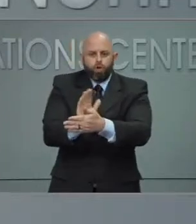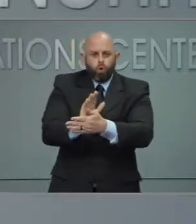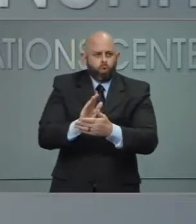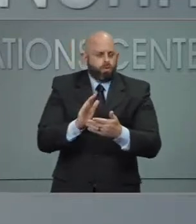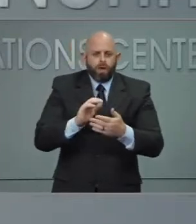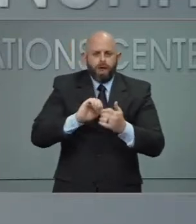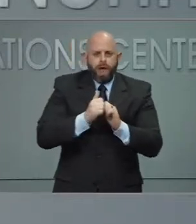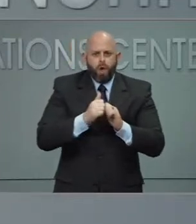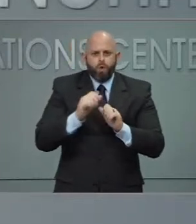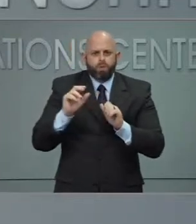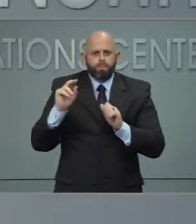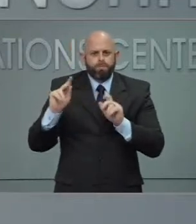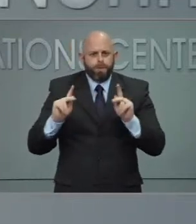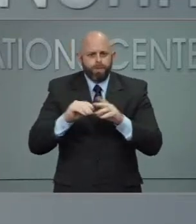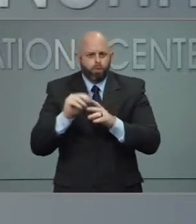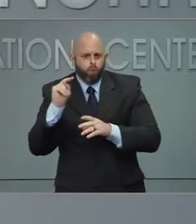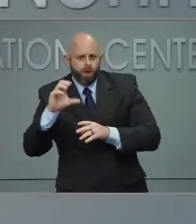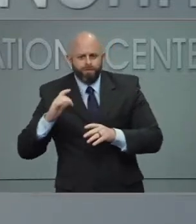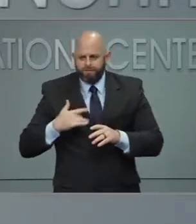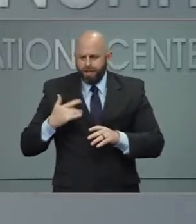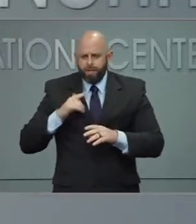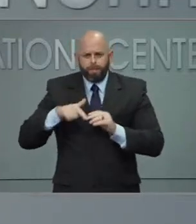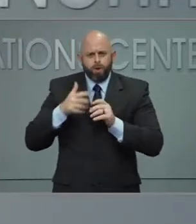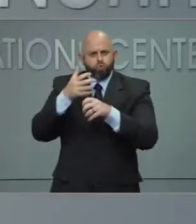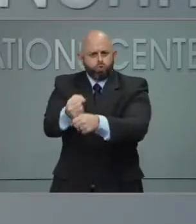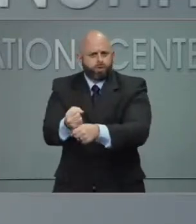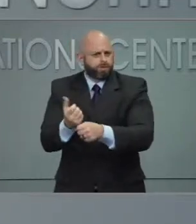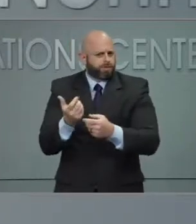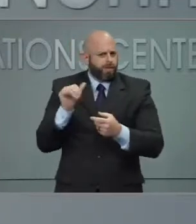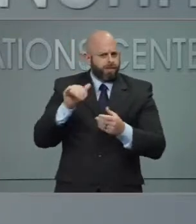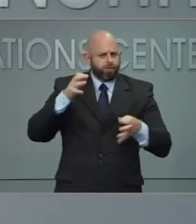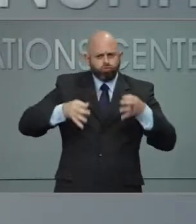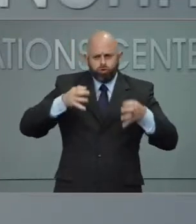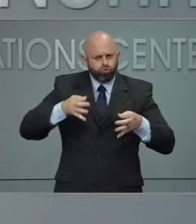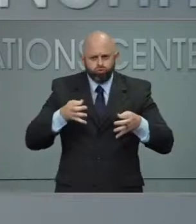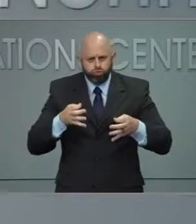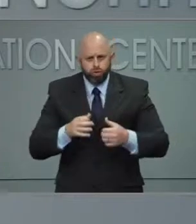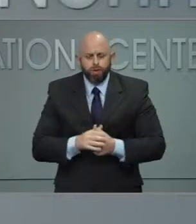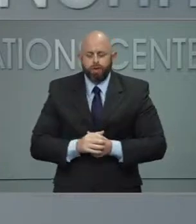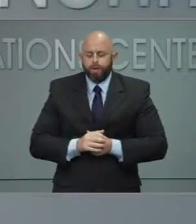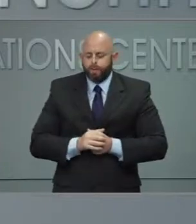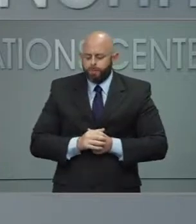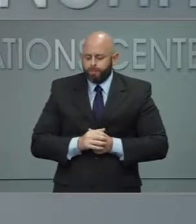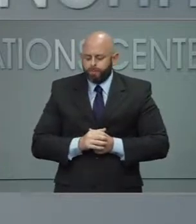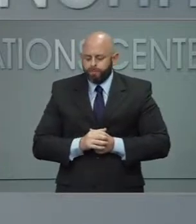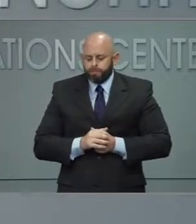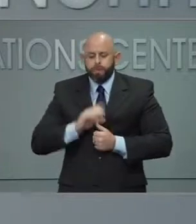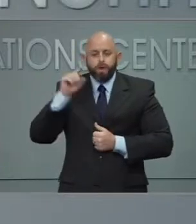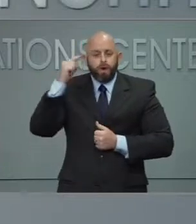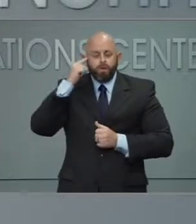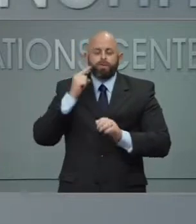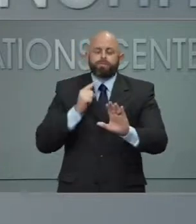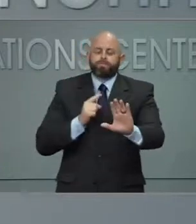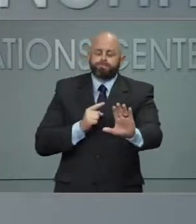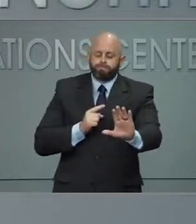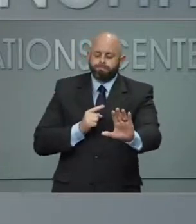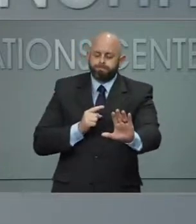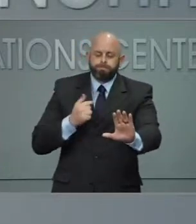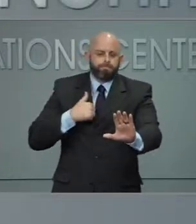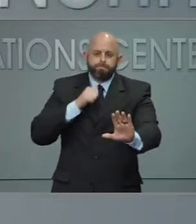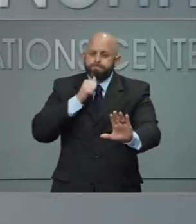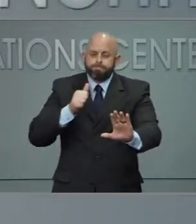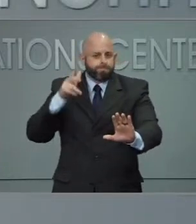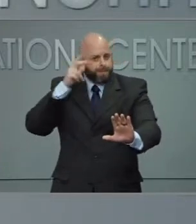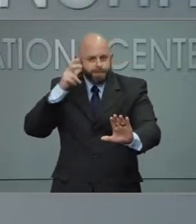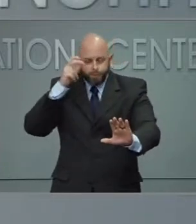think? Interested in your take on that. Well, I did not hear the arguments in court. I've been here at the Emergency